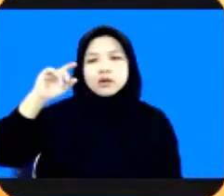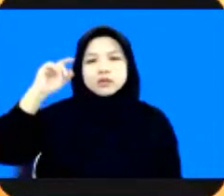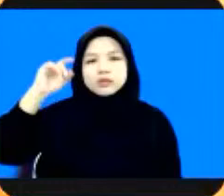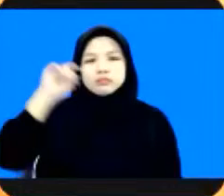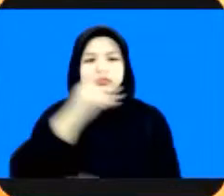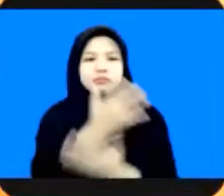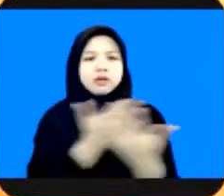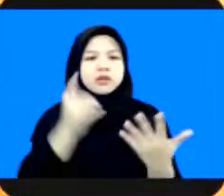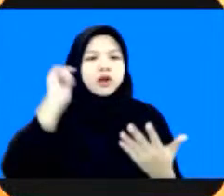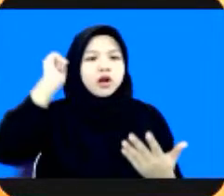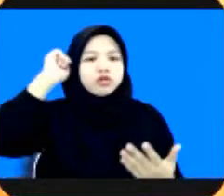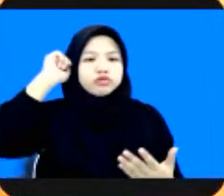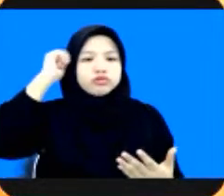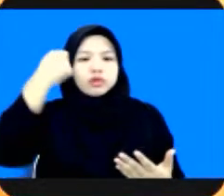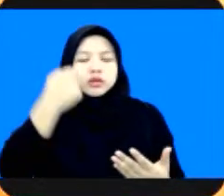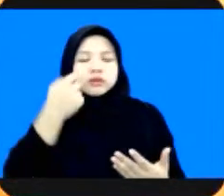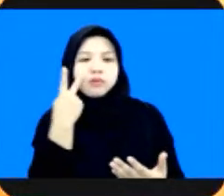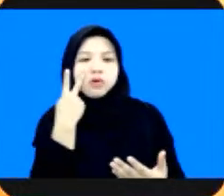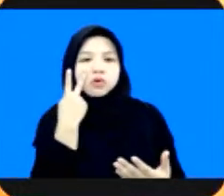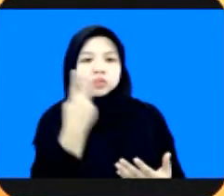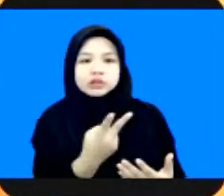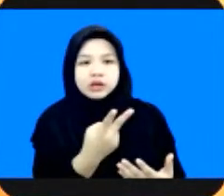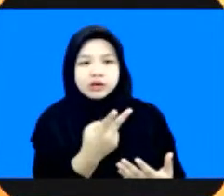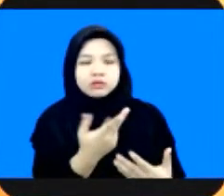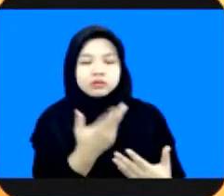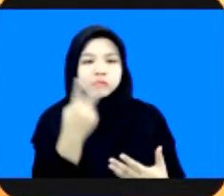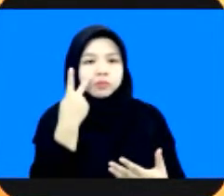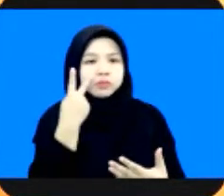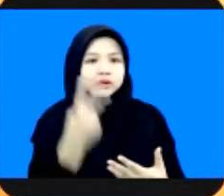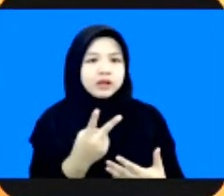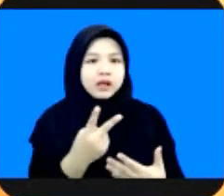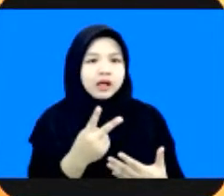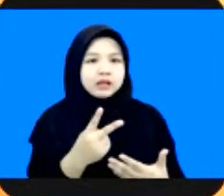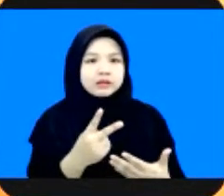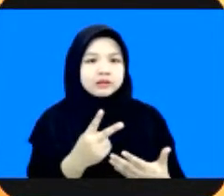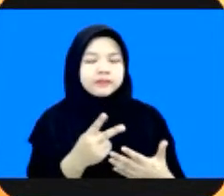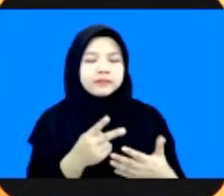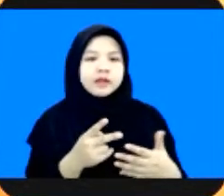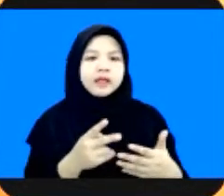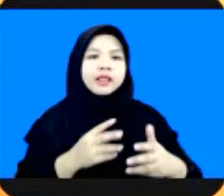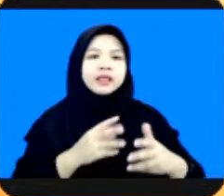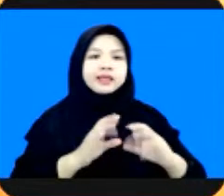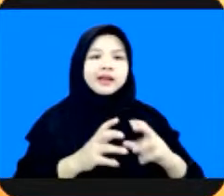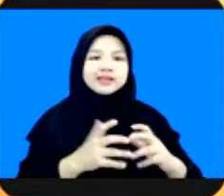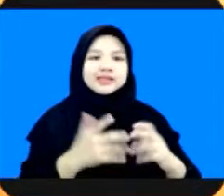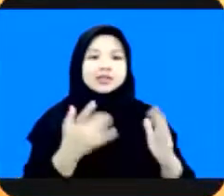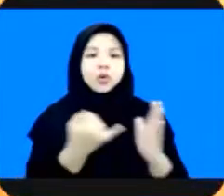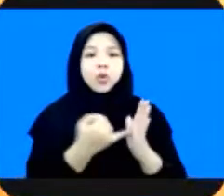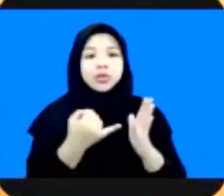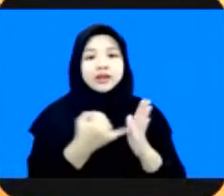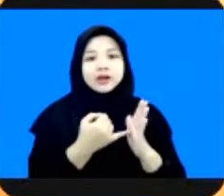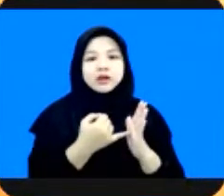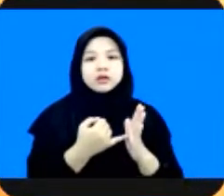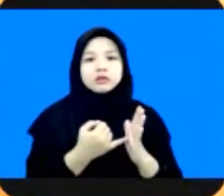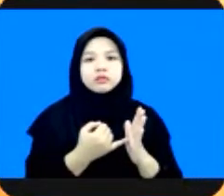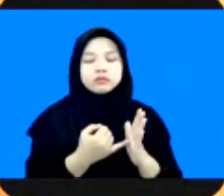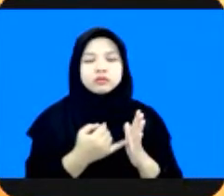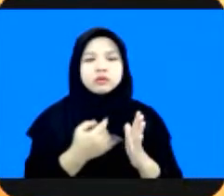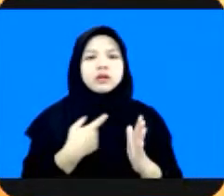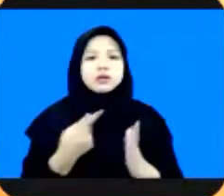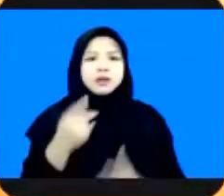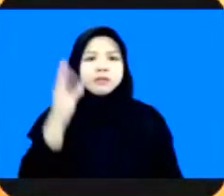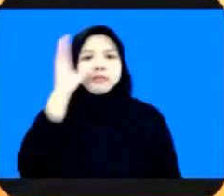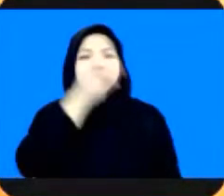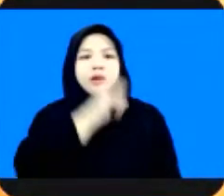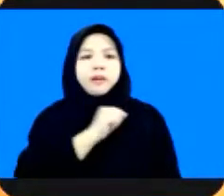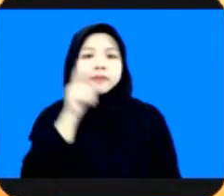check the technical aspect of the content, but for them to understand the feeling, the emotion that they're feeling after they read